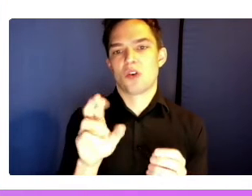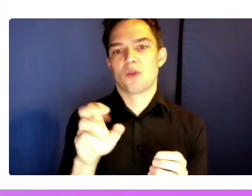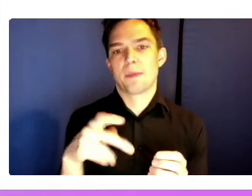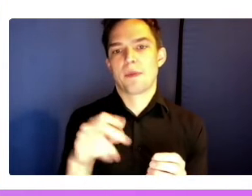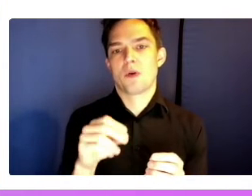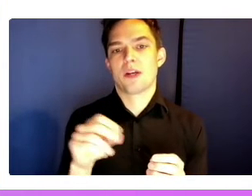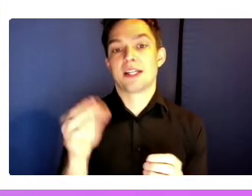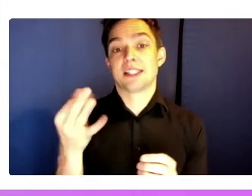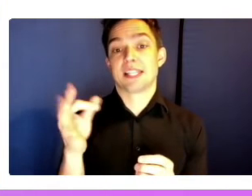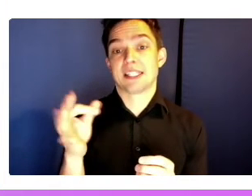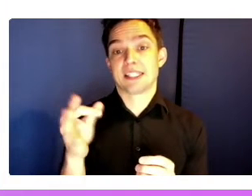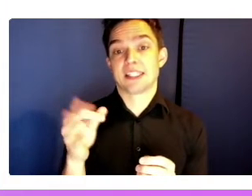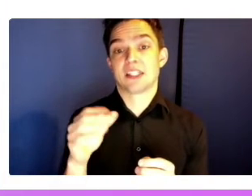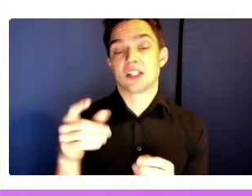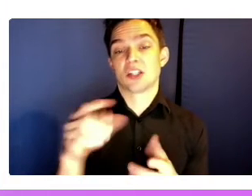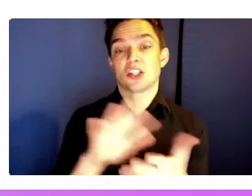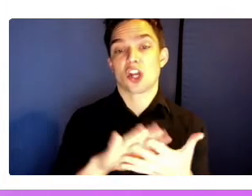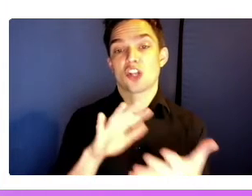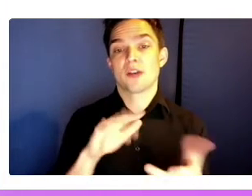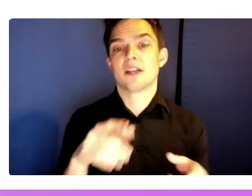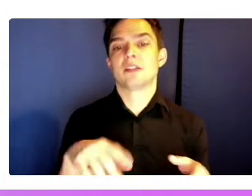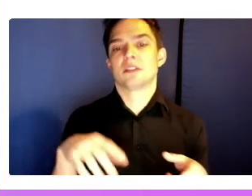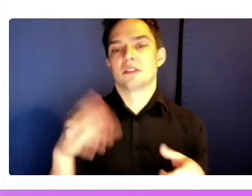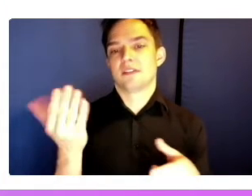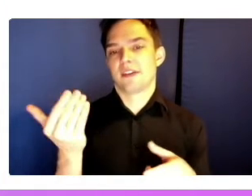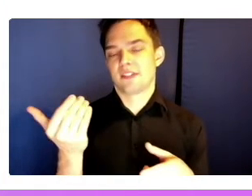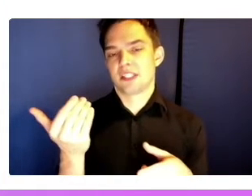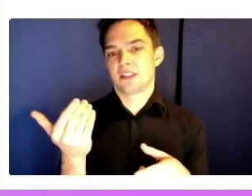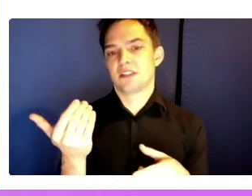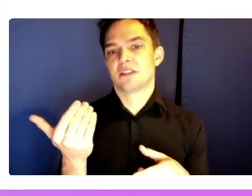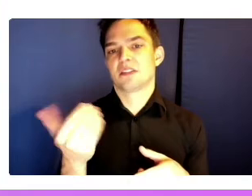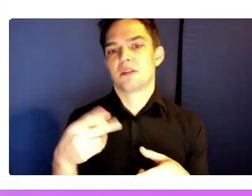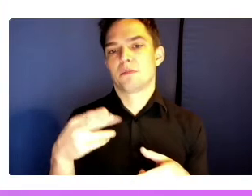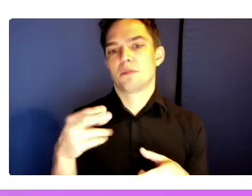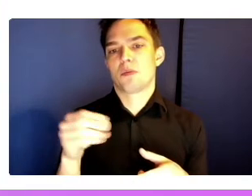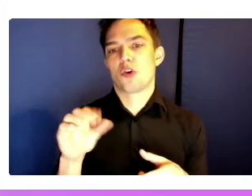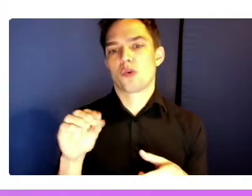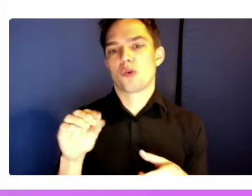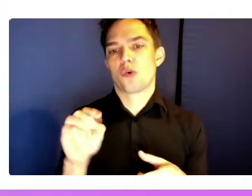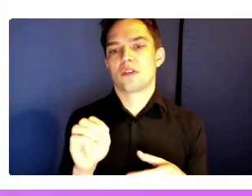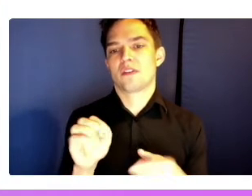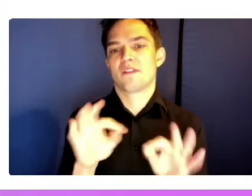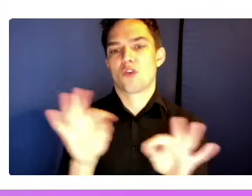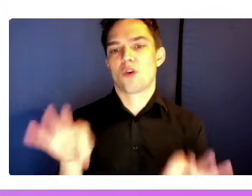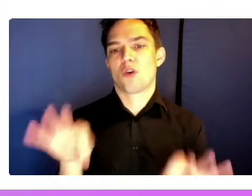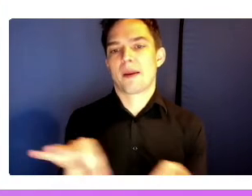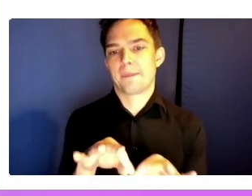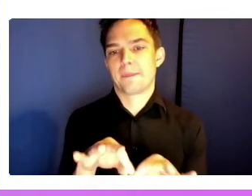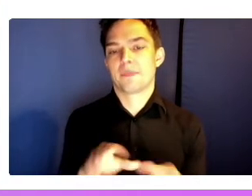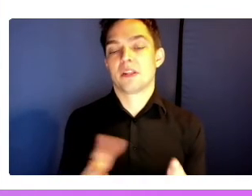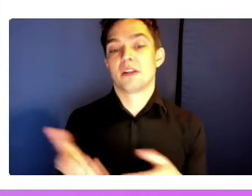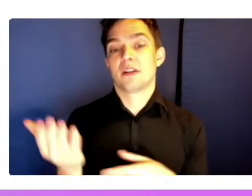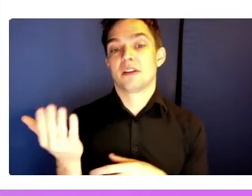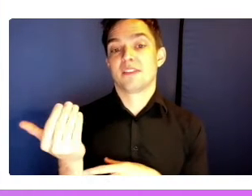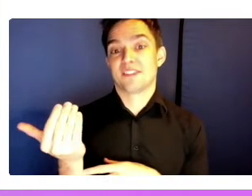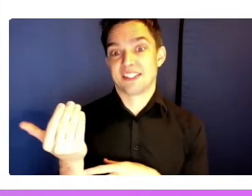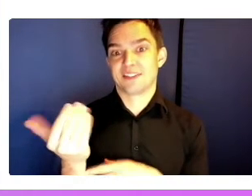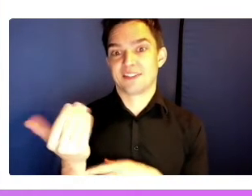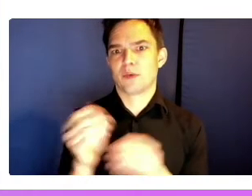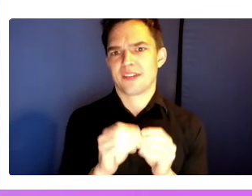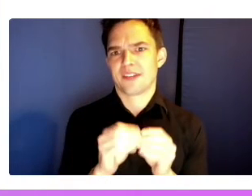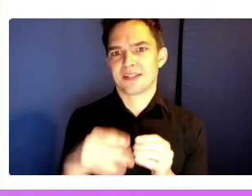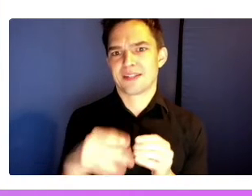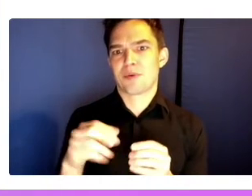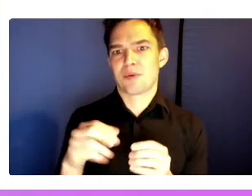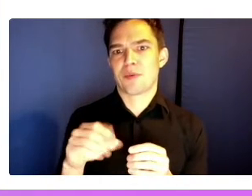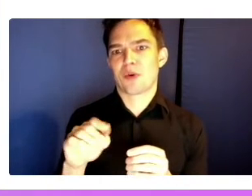19 issues of contrast, 15 issues were our promo code form. 15 issues, and we fixed the promo code